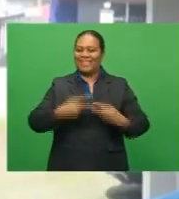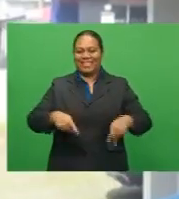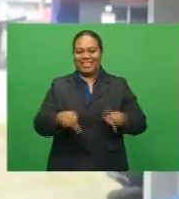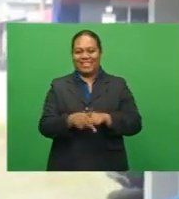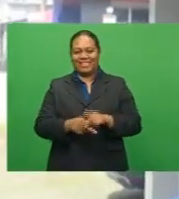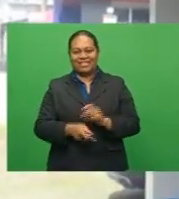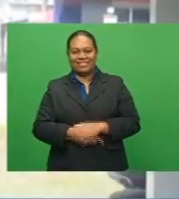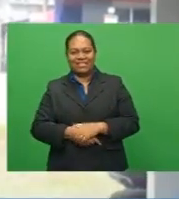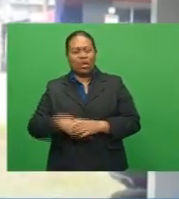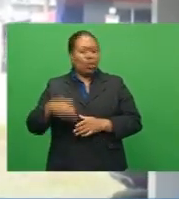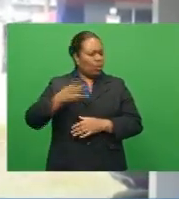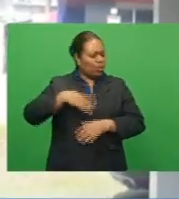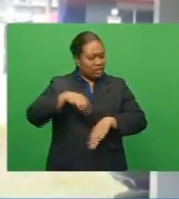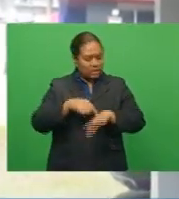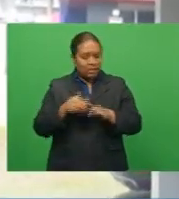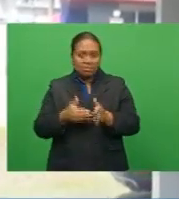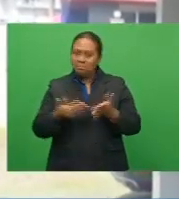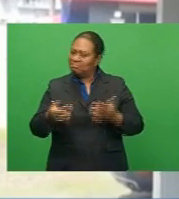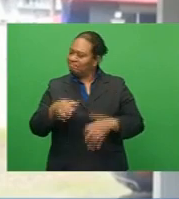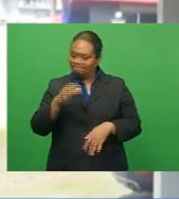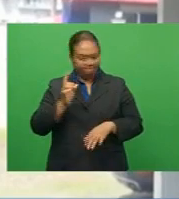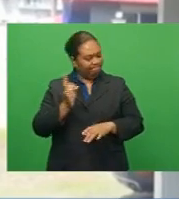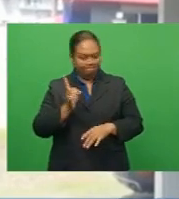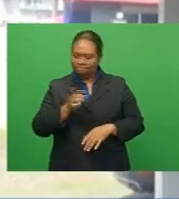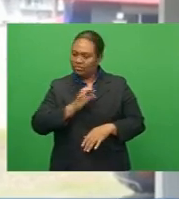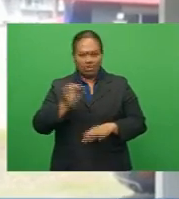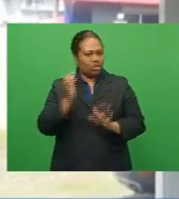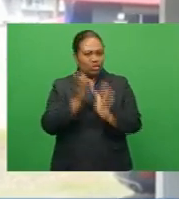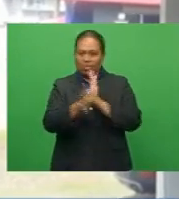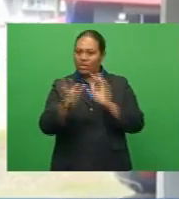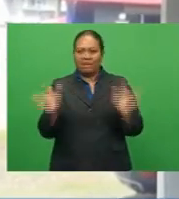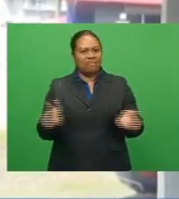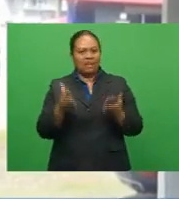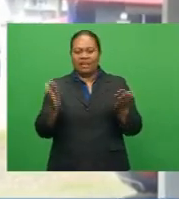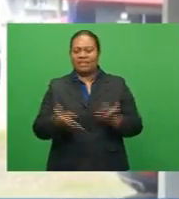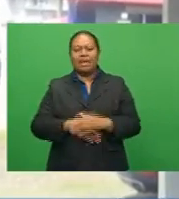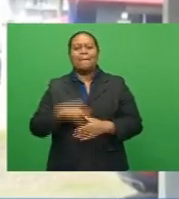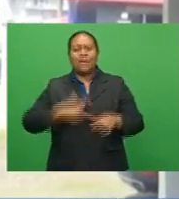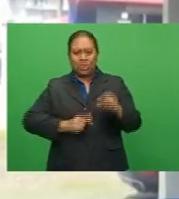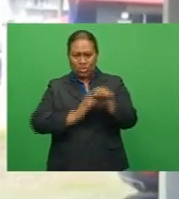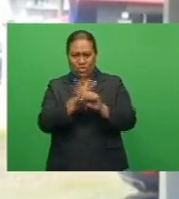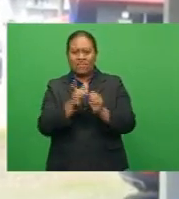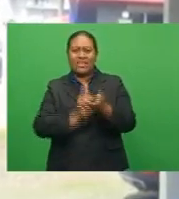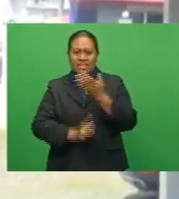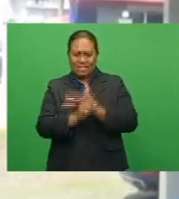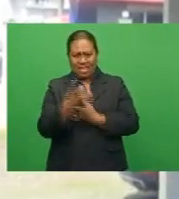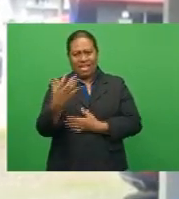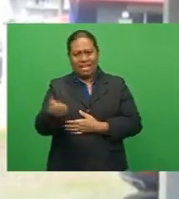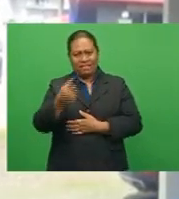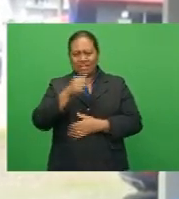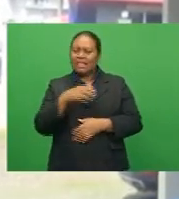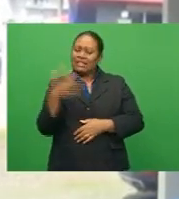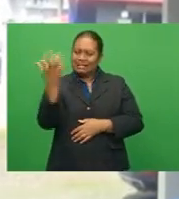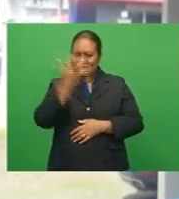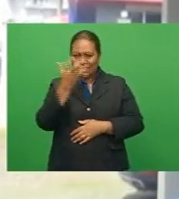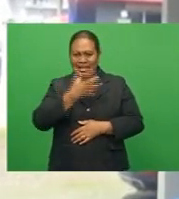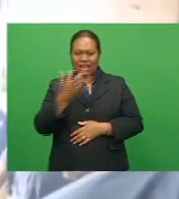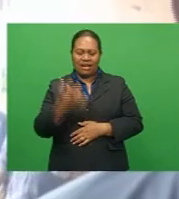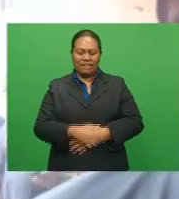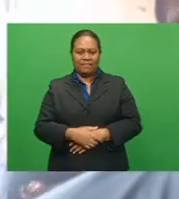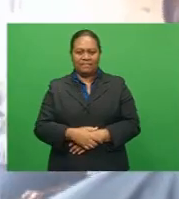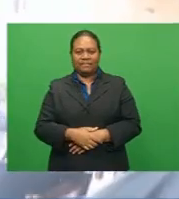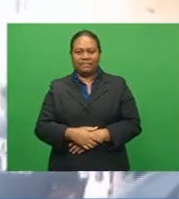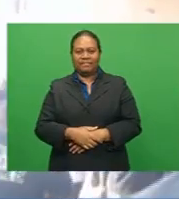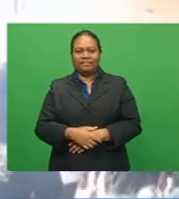Oh, this time should be don't play. It should become because three have got that COVID-19 there. Is very dangerous. Should become don't play.